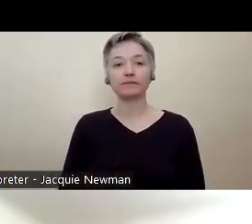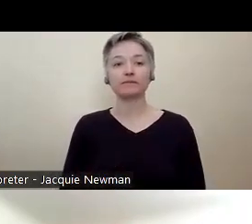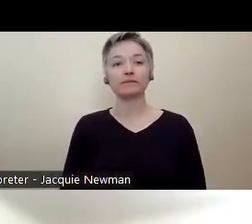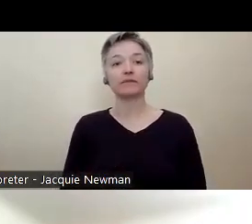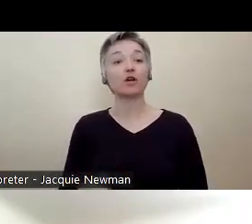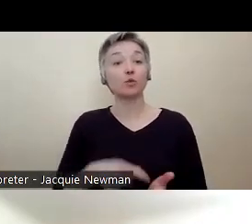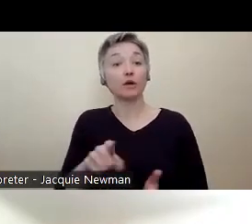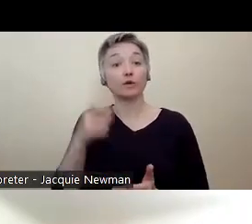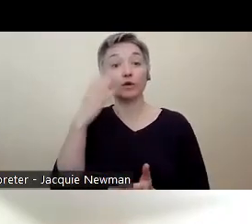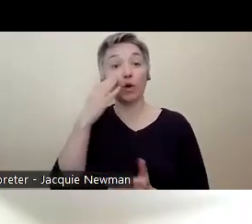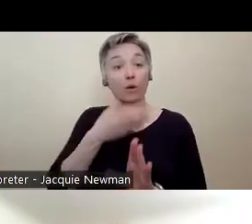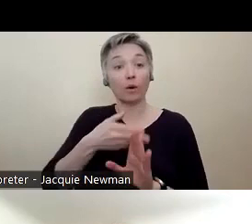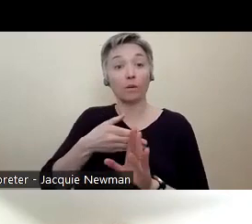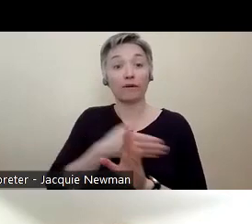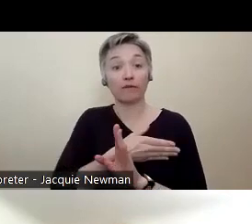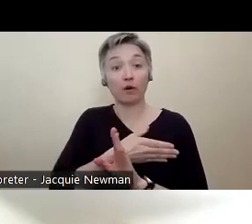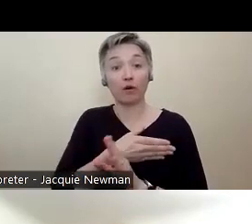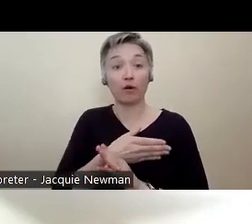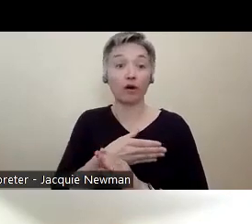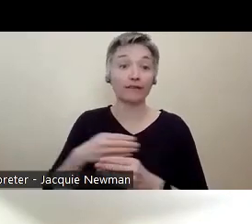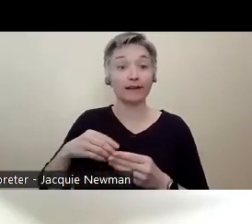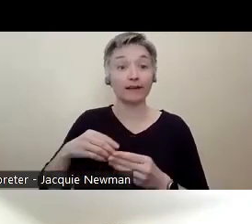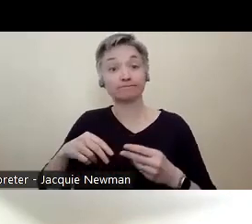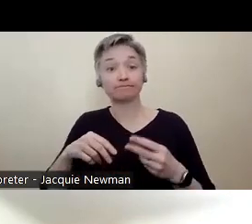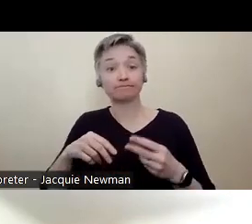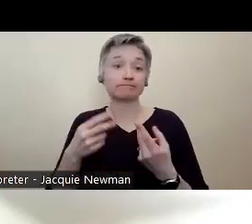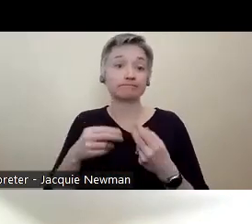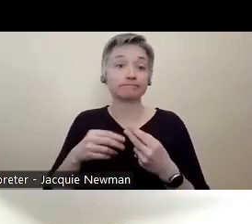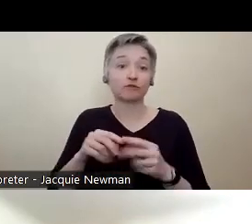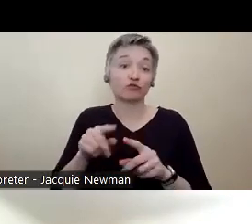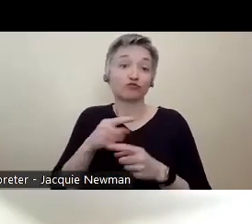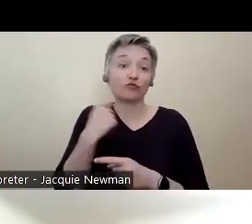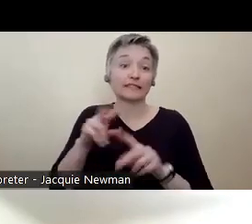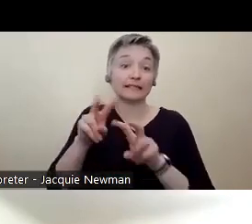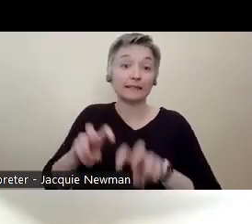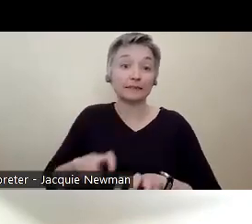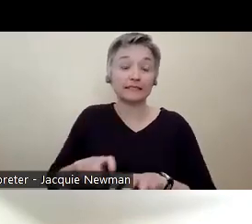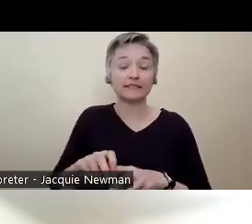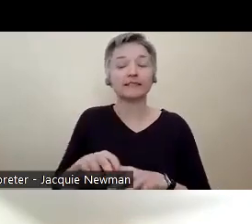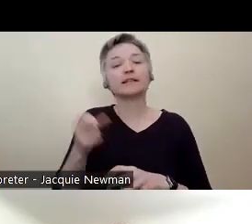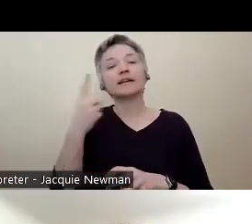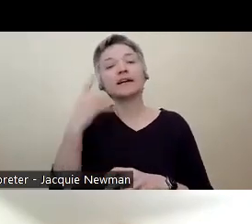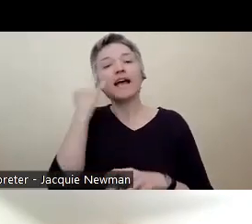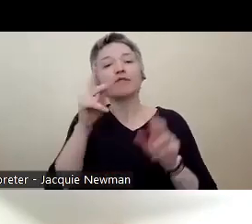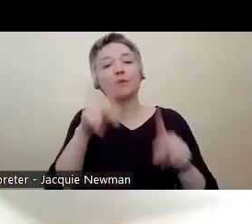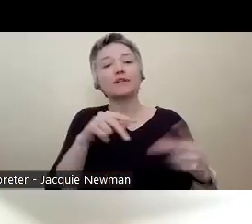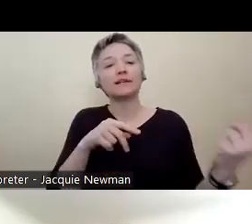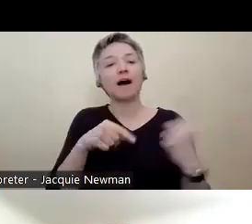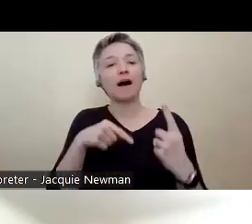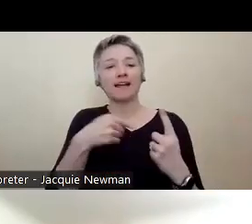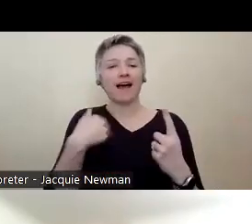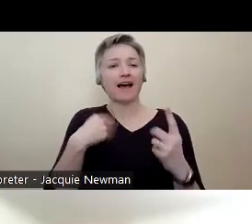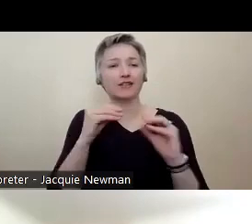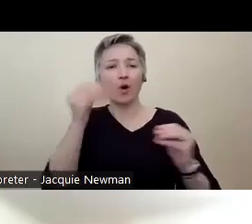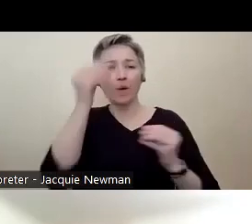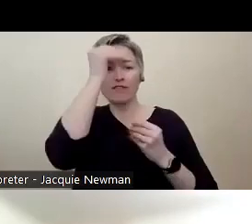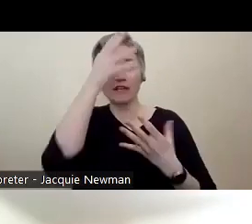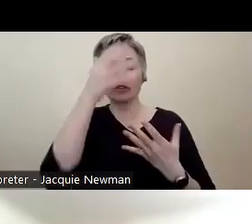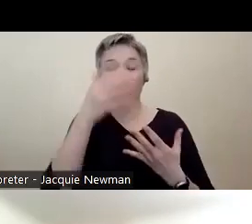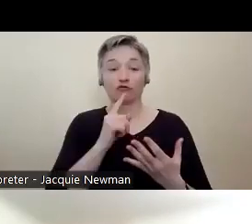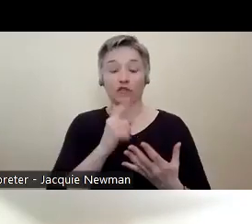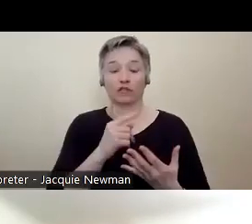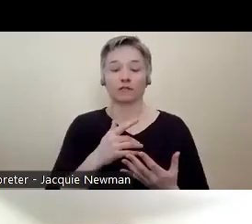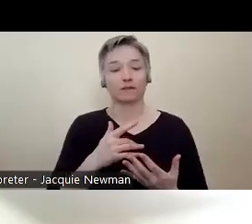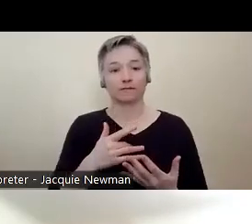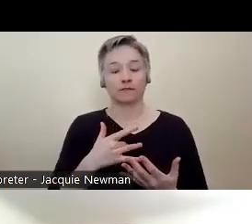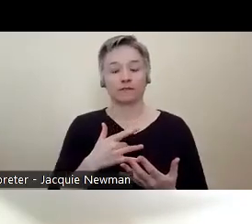assessment? One of the things that can be very burdensome is if someone comes into a visit without any information. So